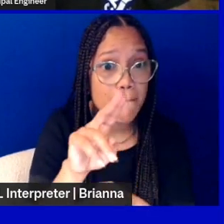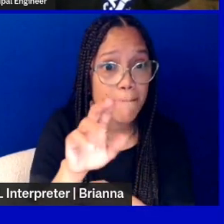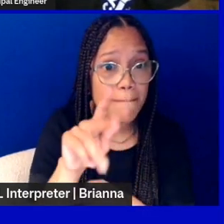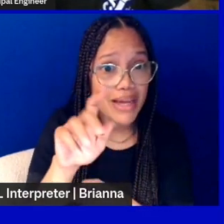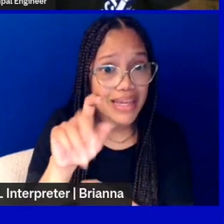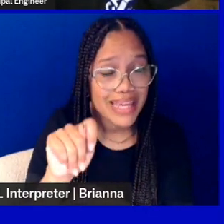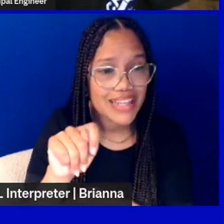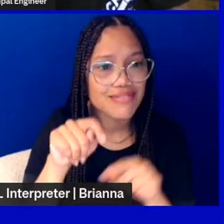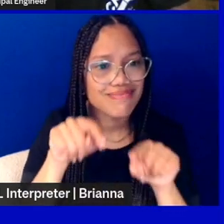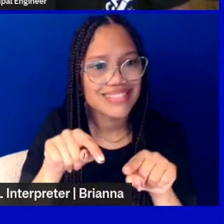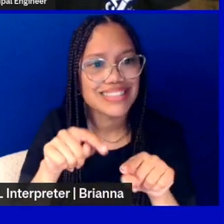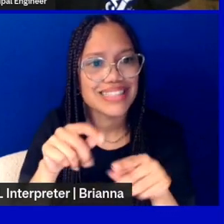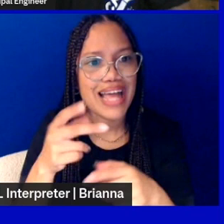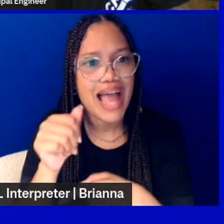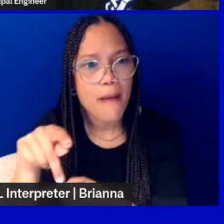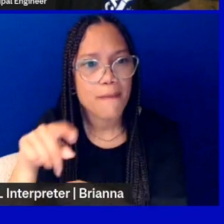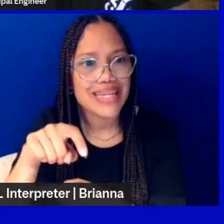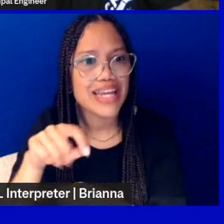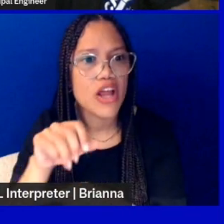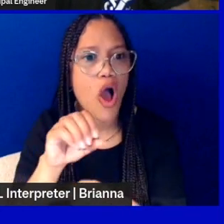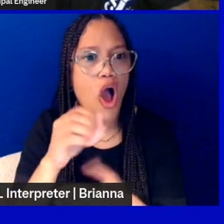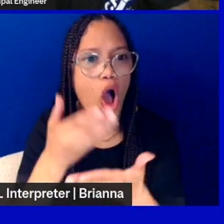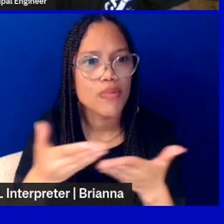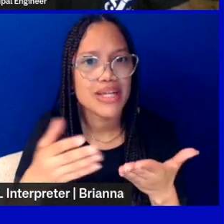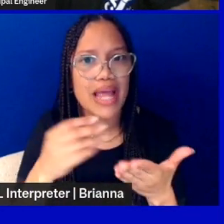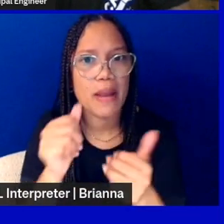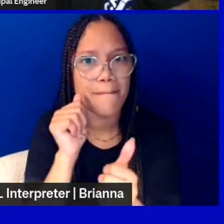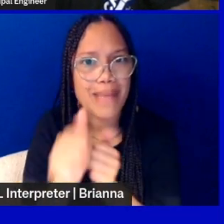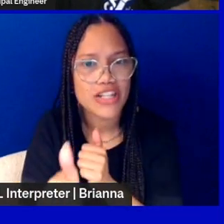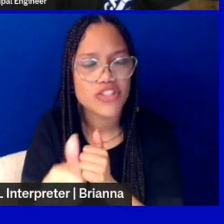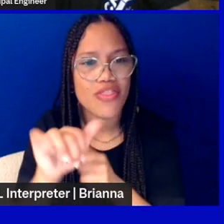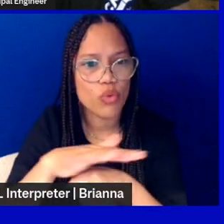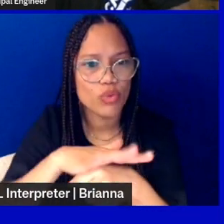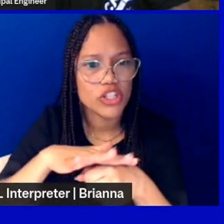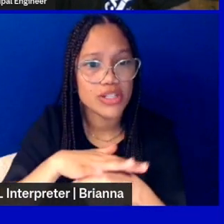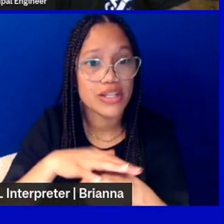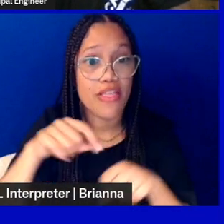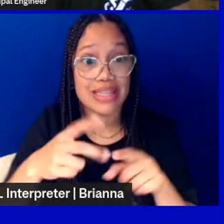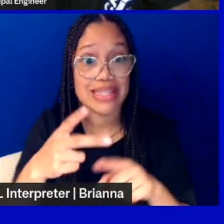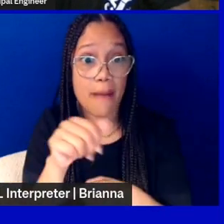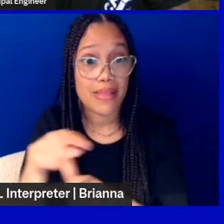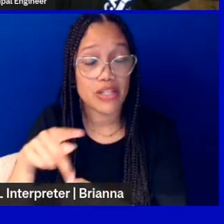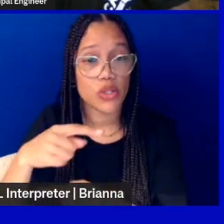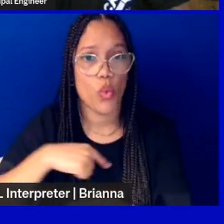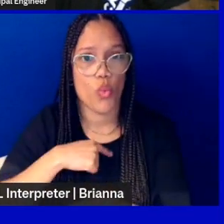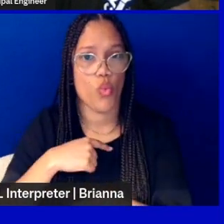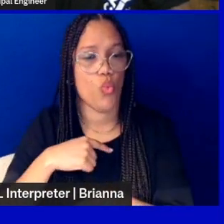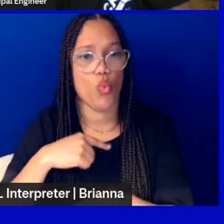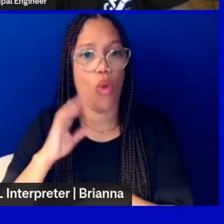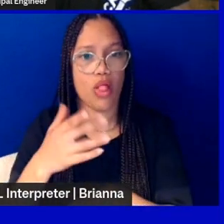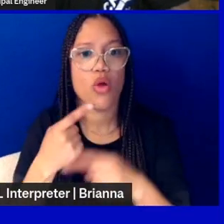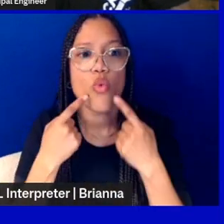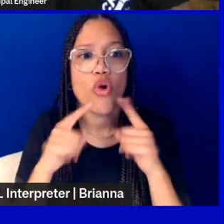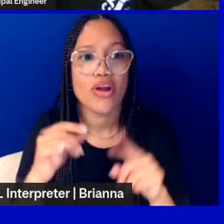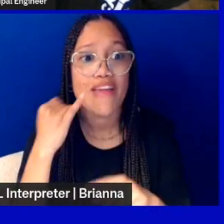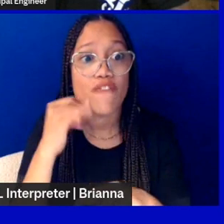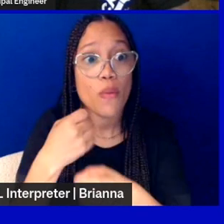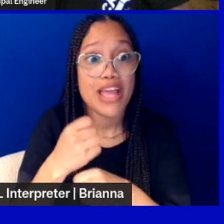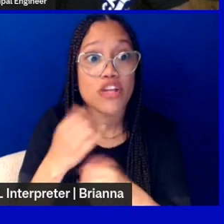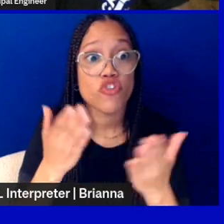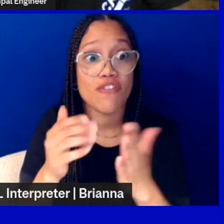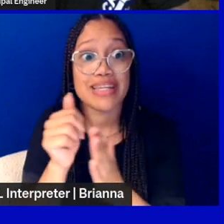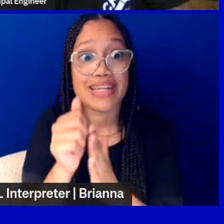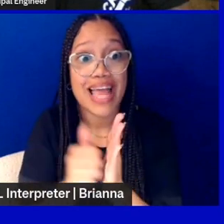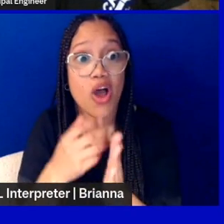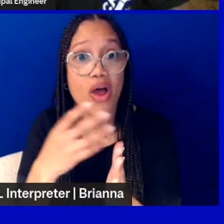application has to put the object. I'm passing the region also. Now, this is the application which is going to work. Now, if you see here, we have created a service account and we have binded